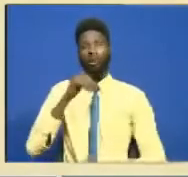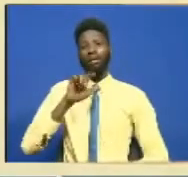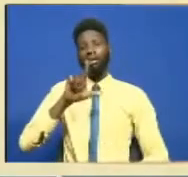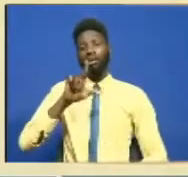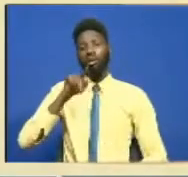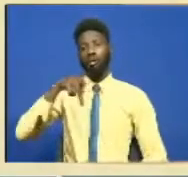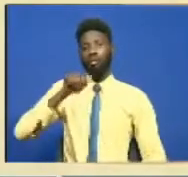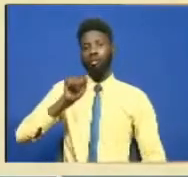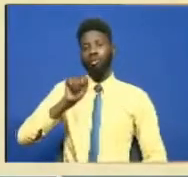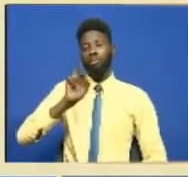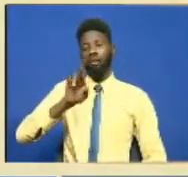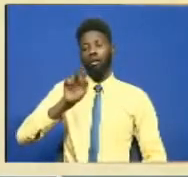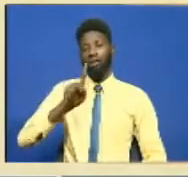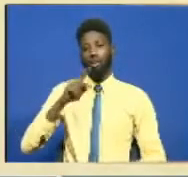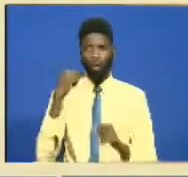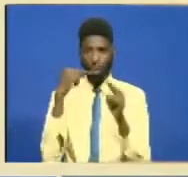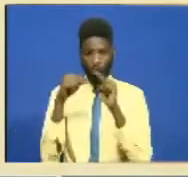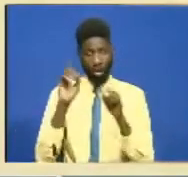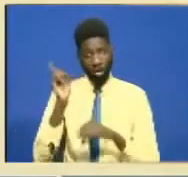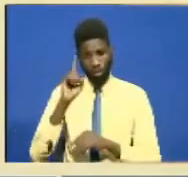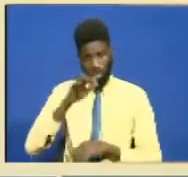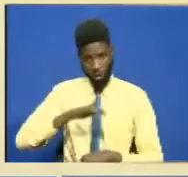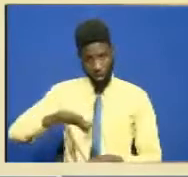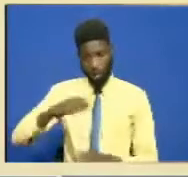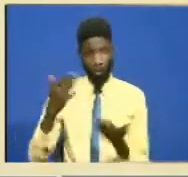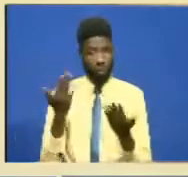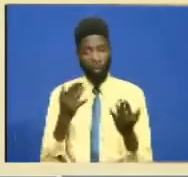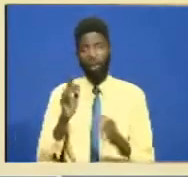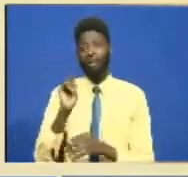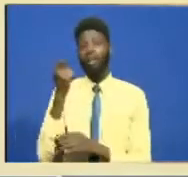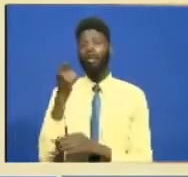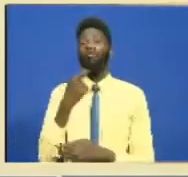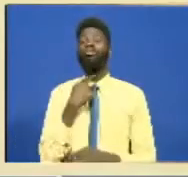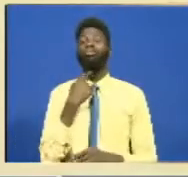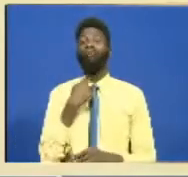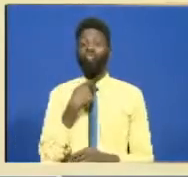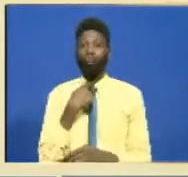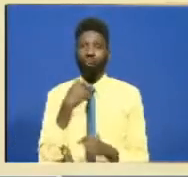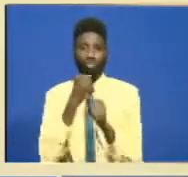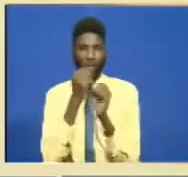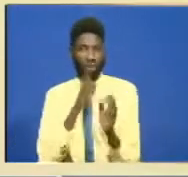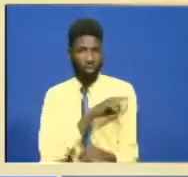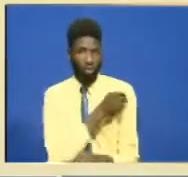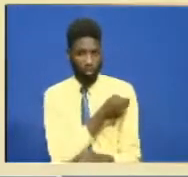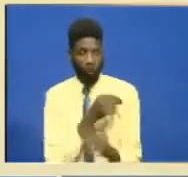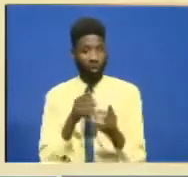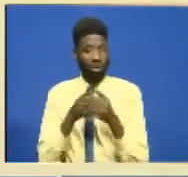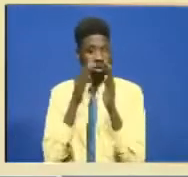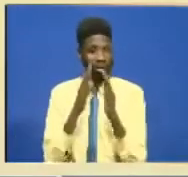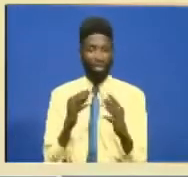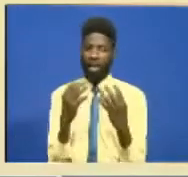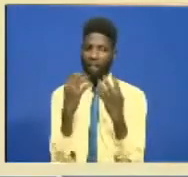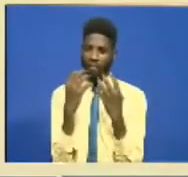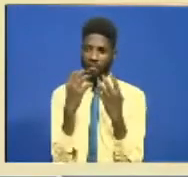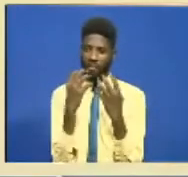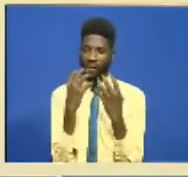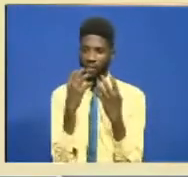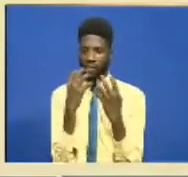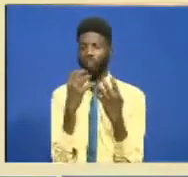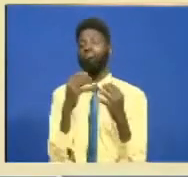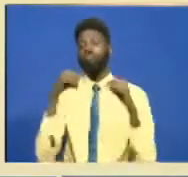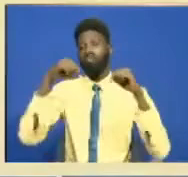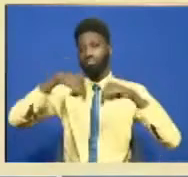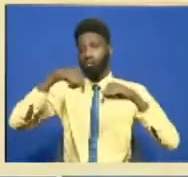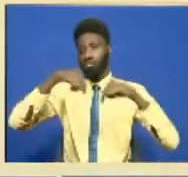the Kenya Union of Clinical Officers, the leaders have been were addressing us in a press conference here, of